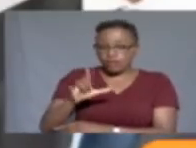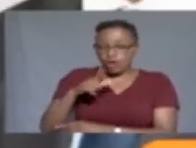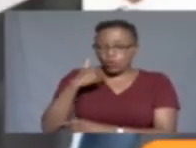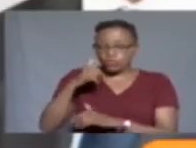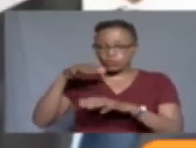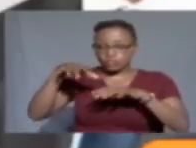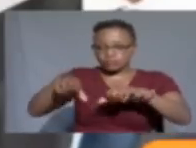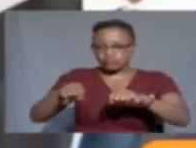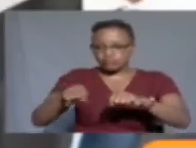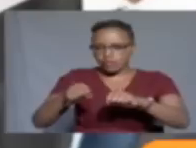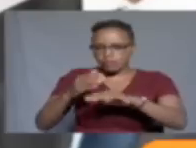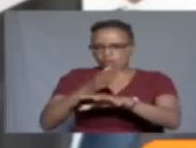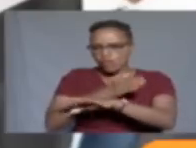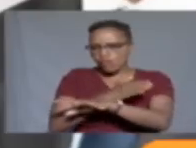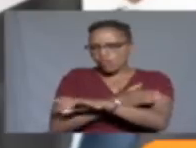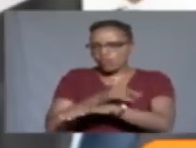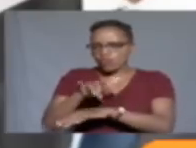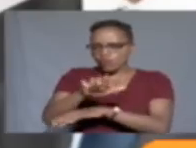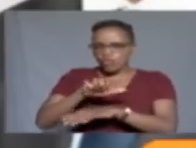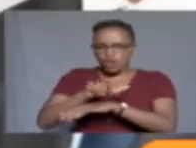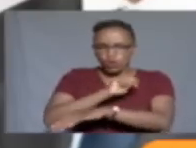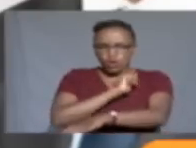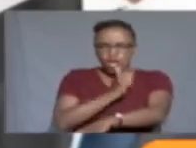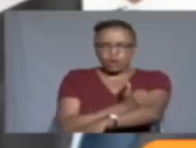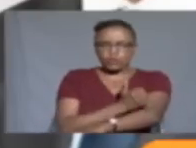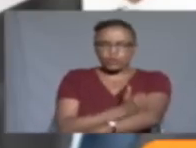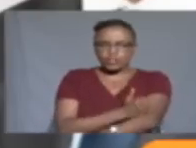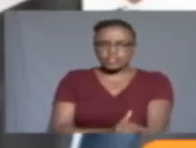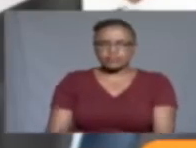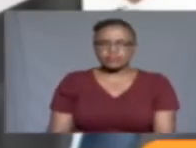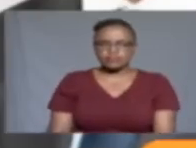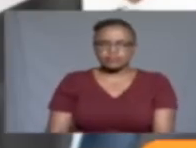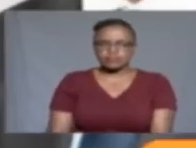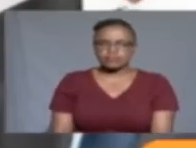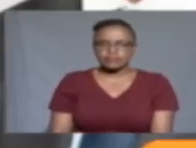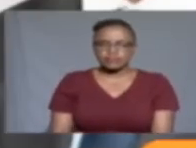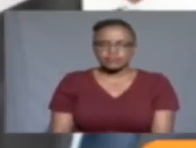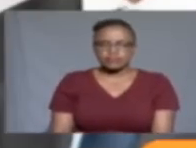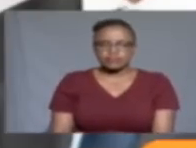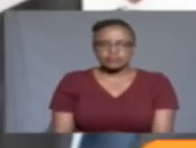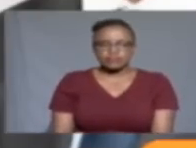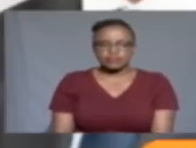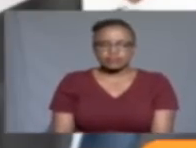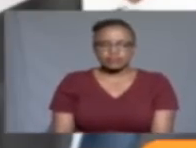inherited from the defunct local authorities. Stephen Letoo, Citizen TV, Nairobi.